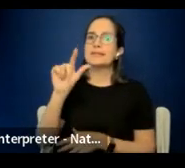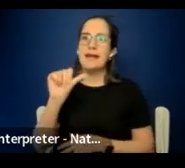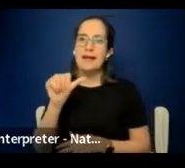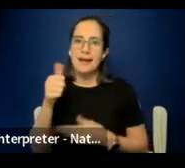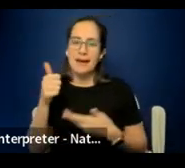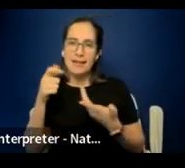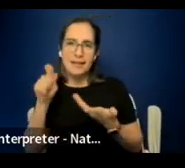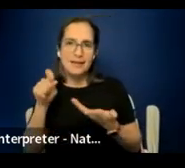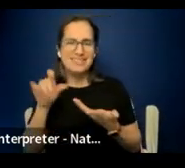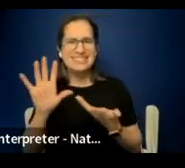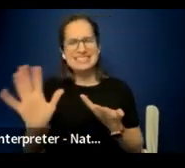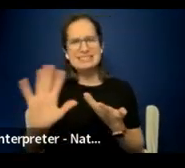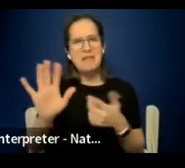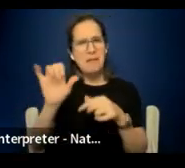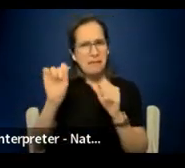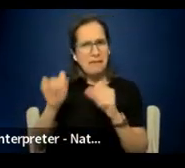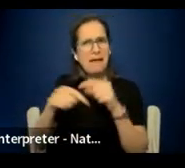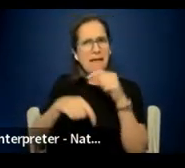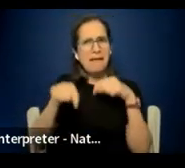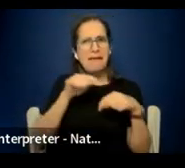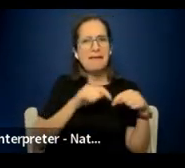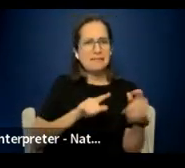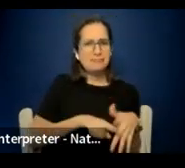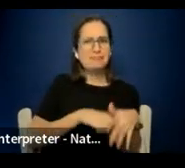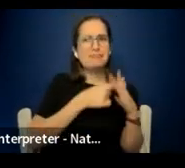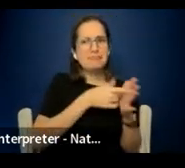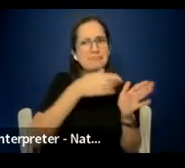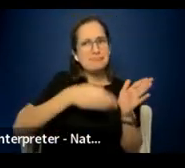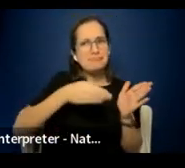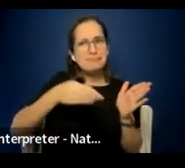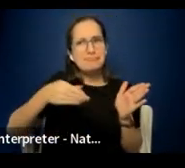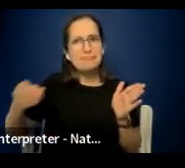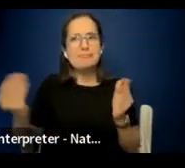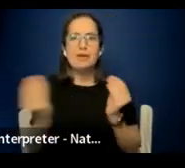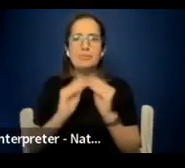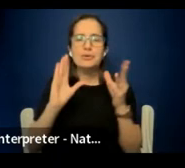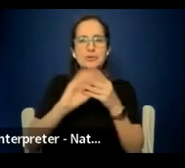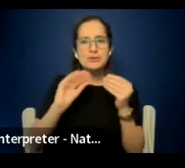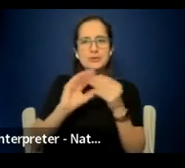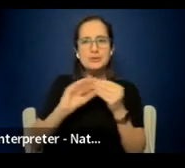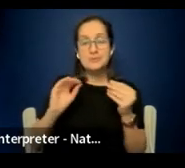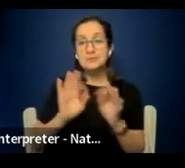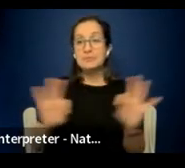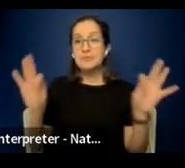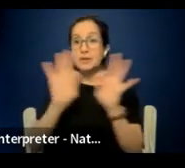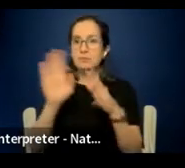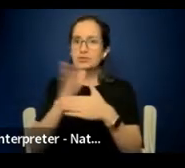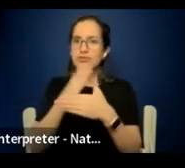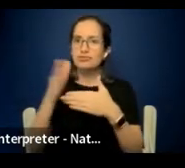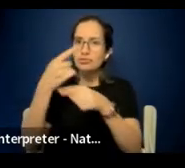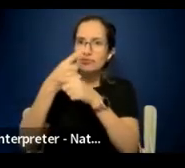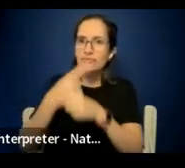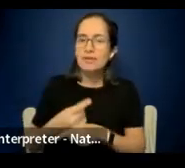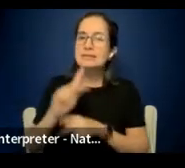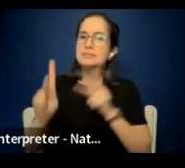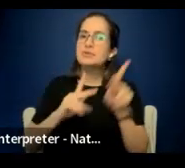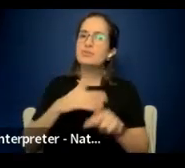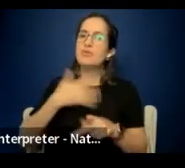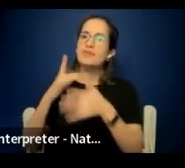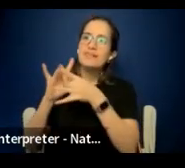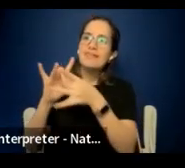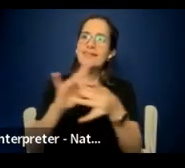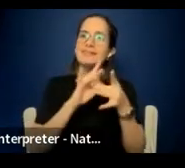You can tell sort of a story along the way. And, you know, it's really important to kind of share regularly so people feel connected to what's happening with